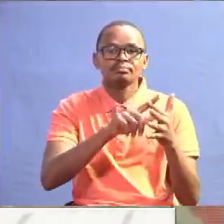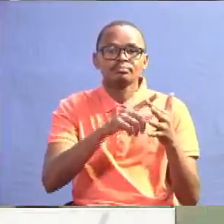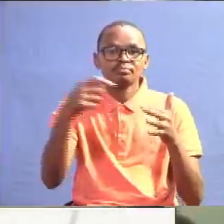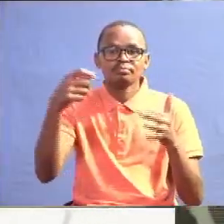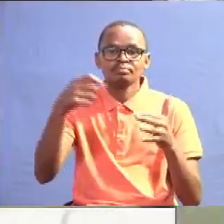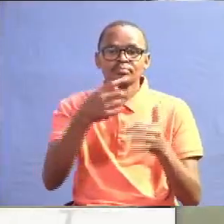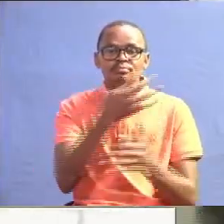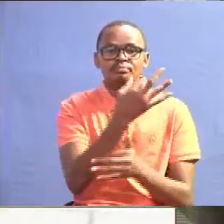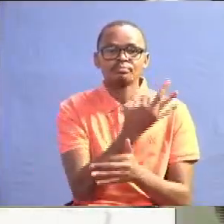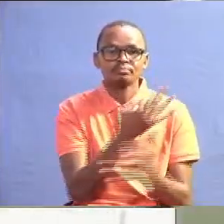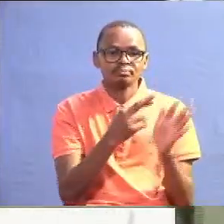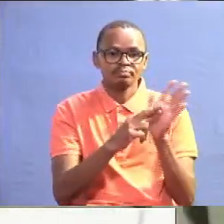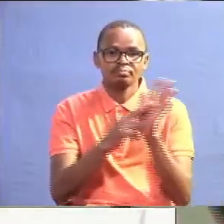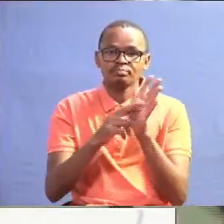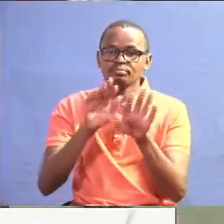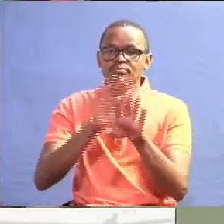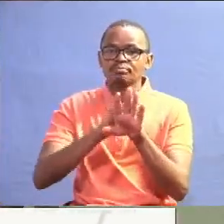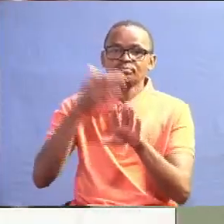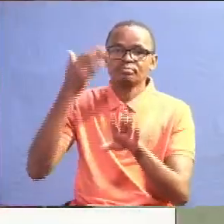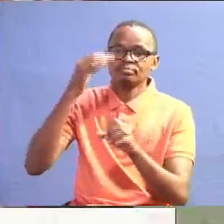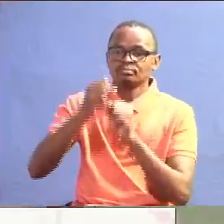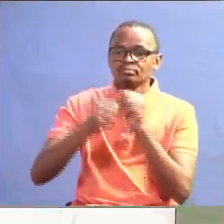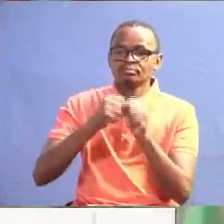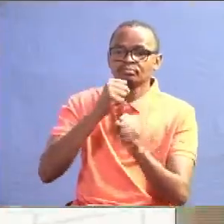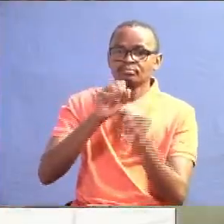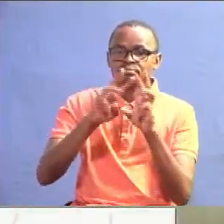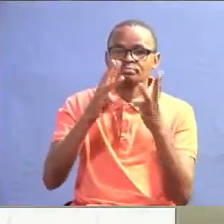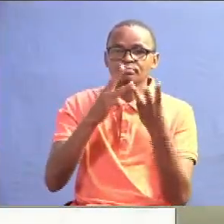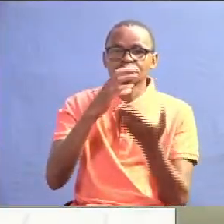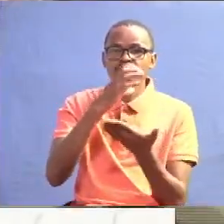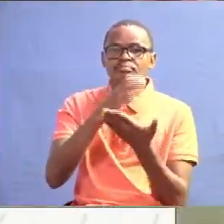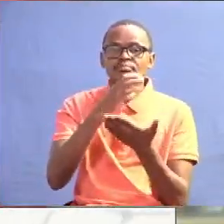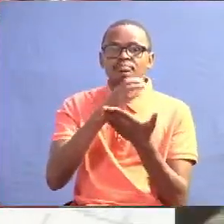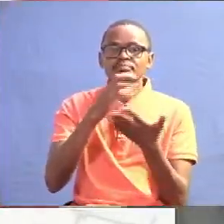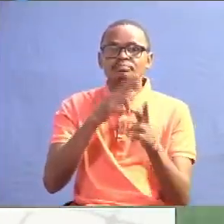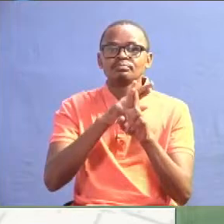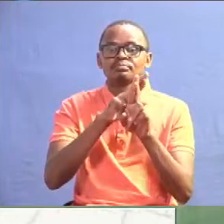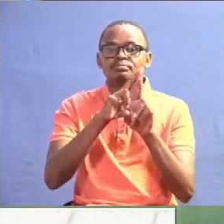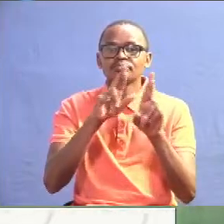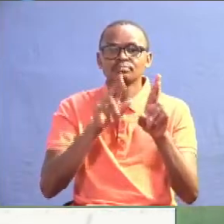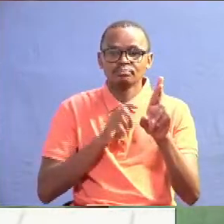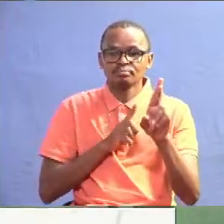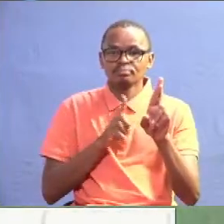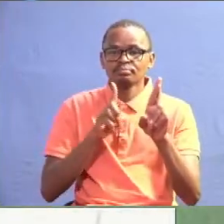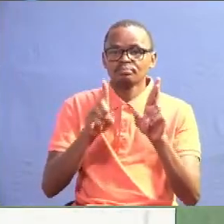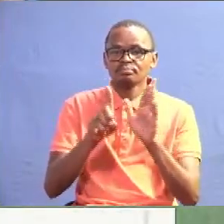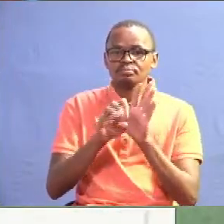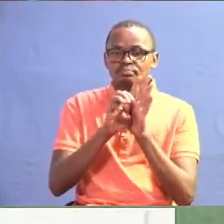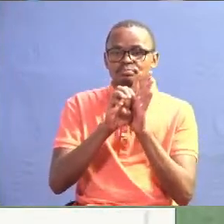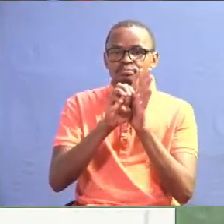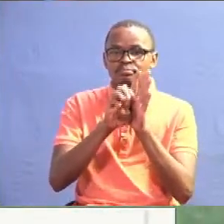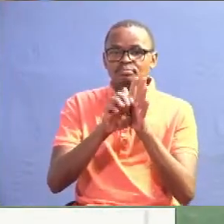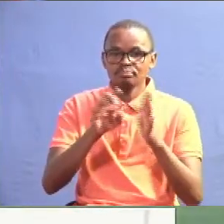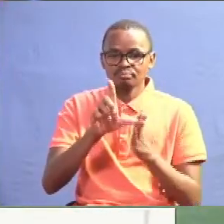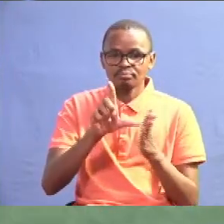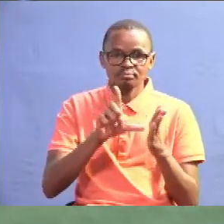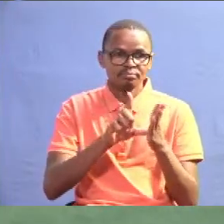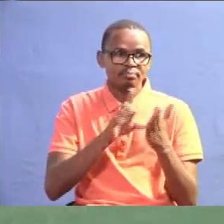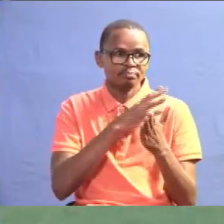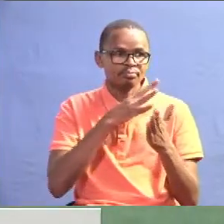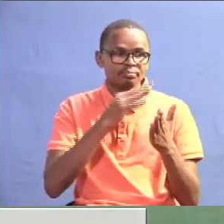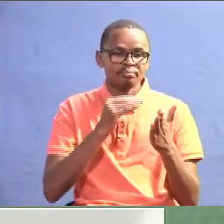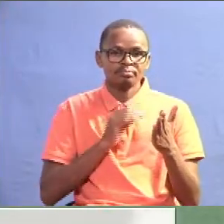March. Reflecting on the last year's World Cup in the Dominican Republic, she emphasized the lessons learned and